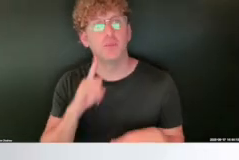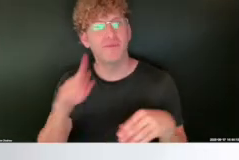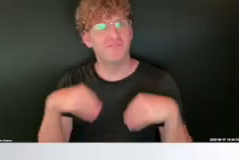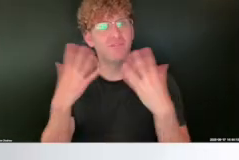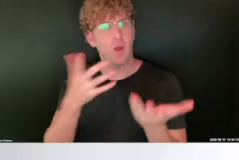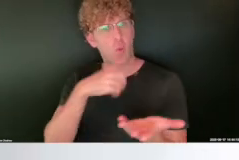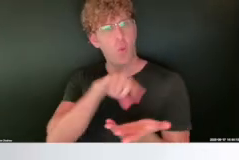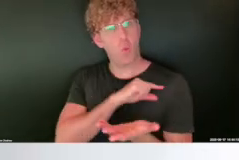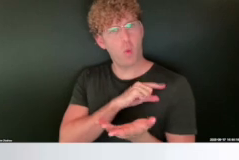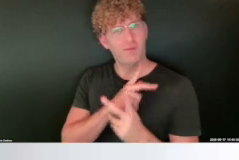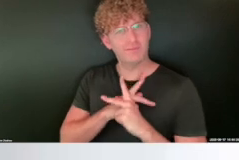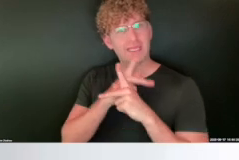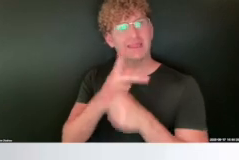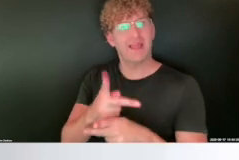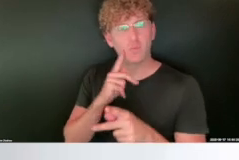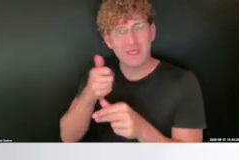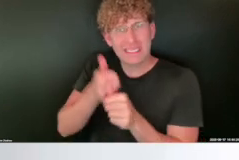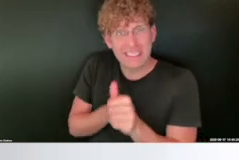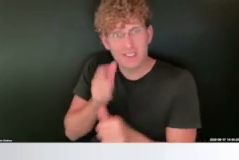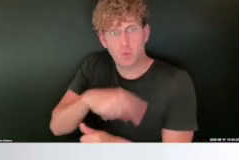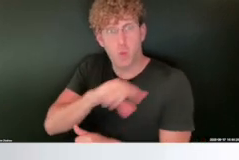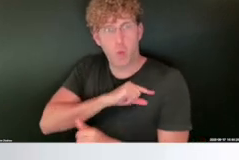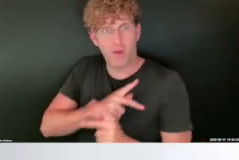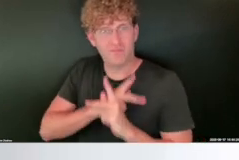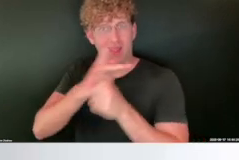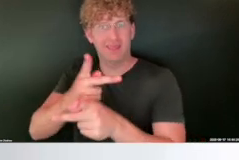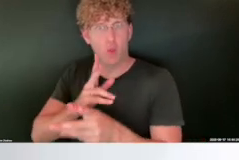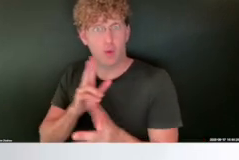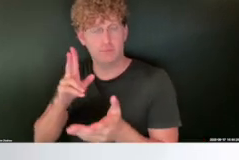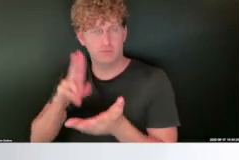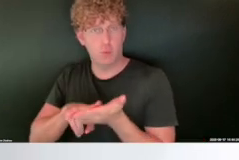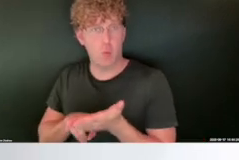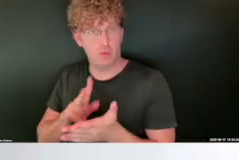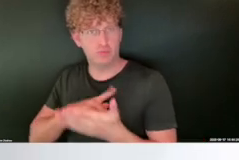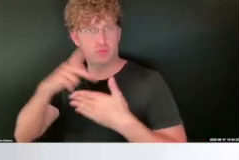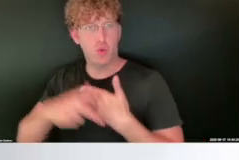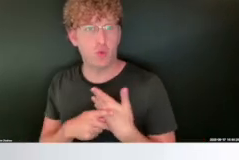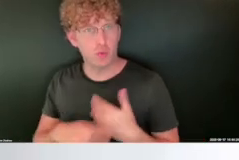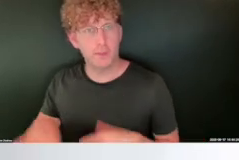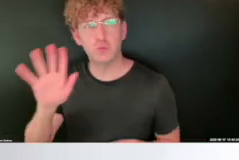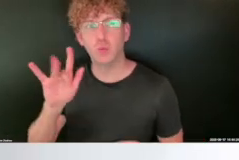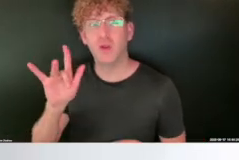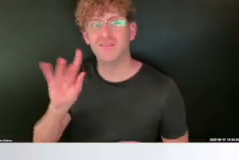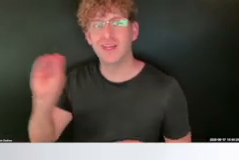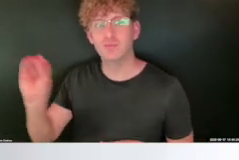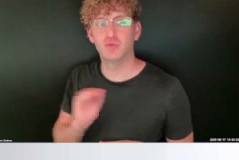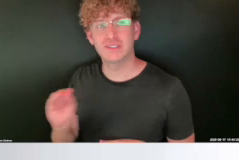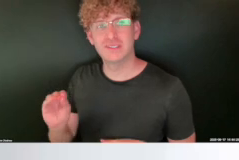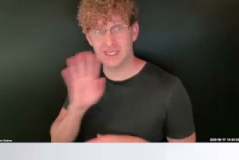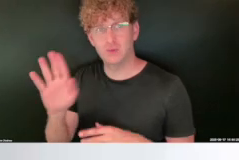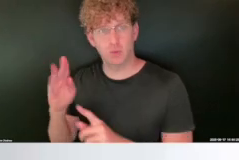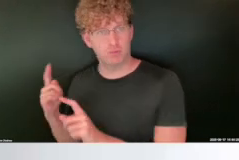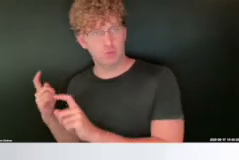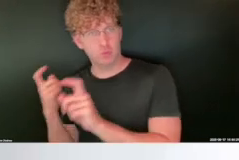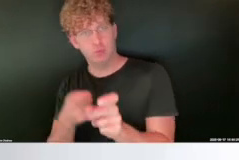25% of the loan amount into the account. In the event of a loan default, the lender can submit a claim to recover their losses.